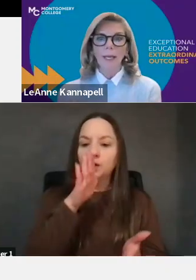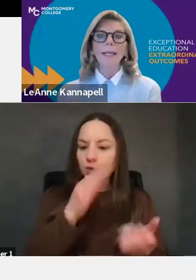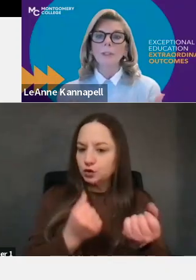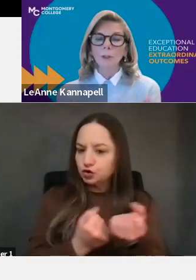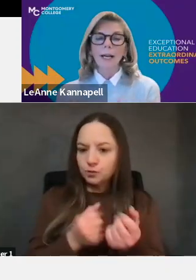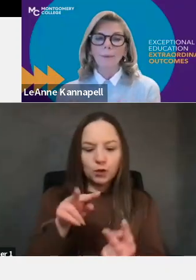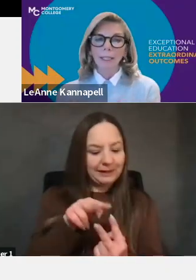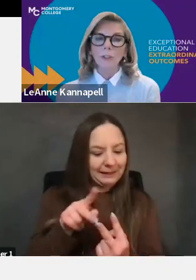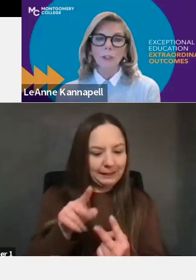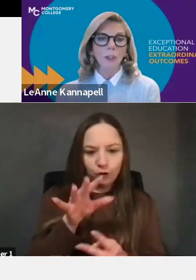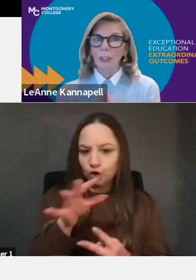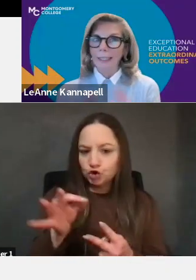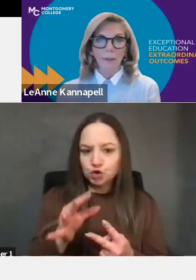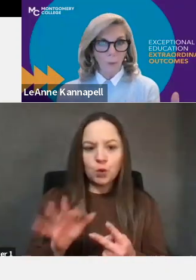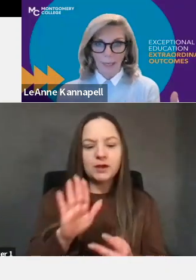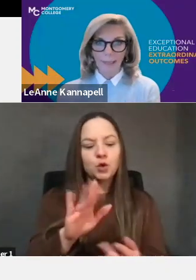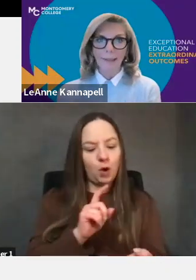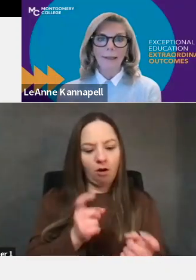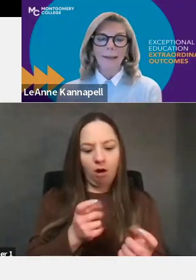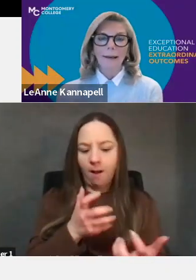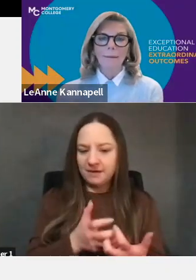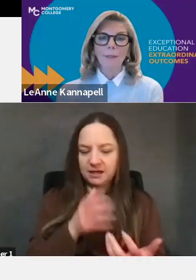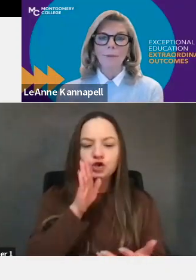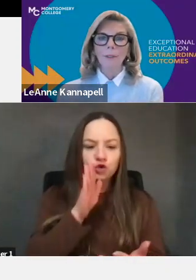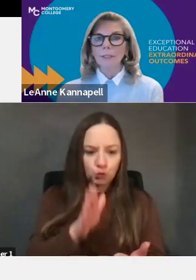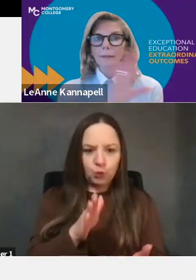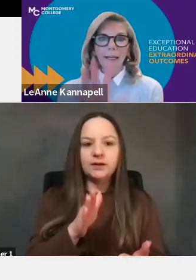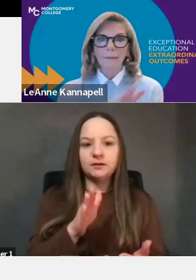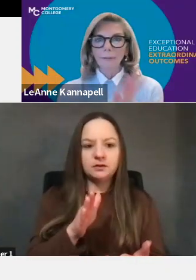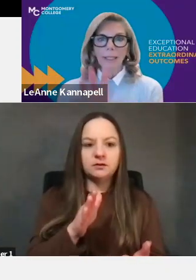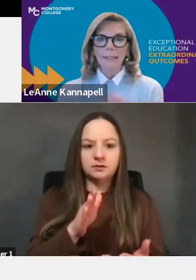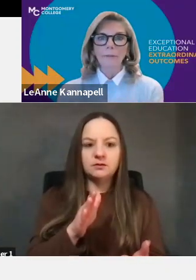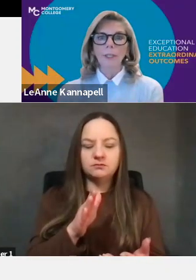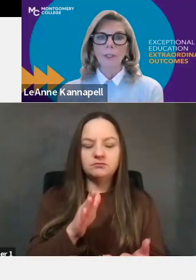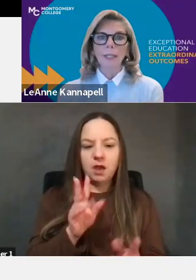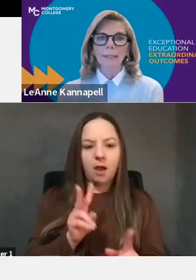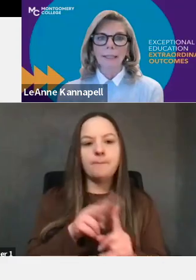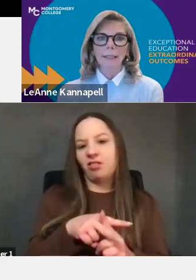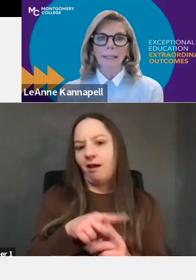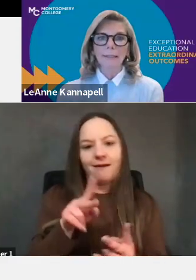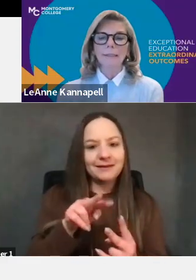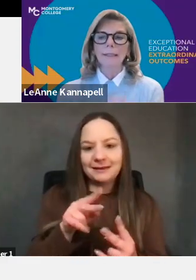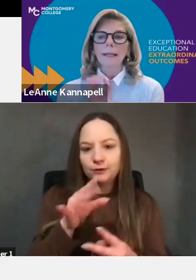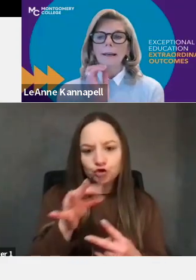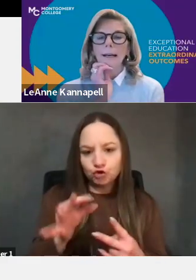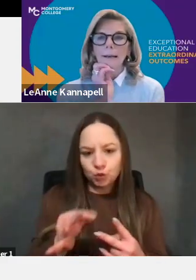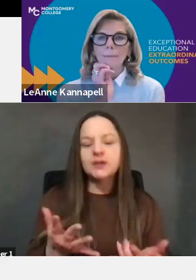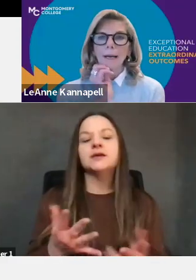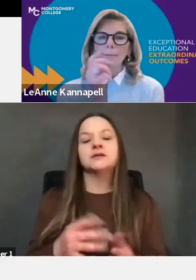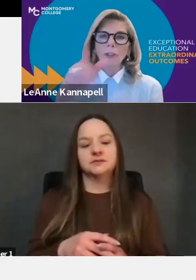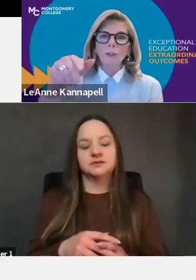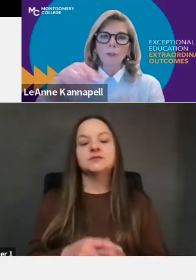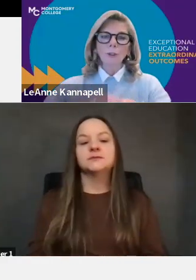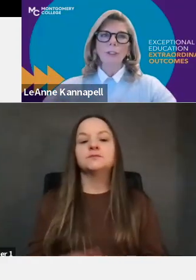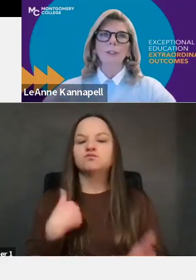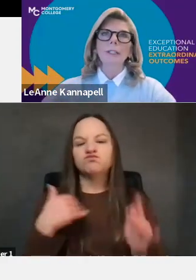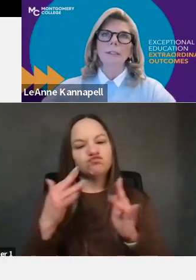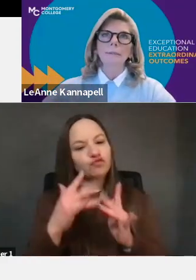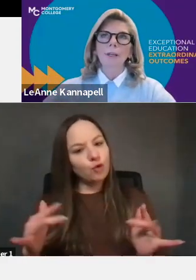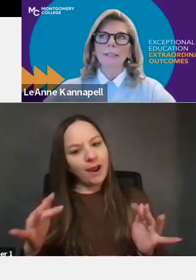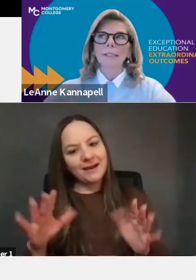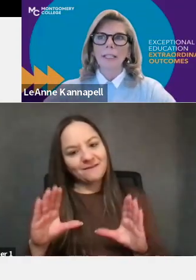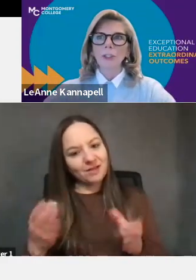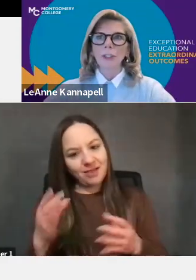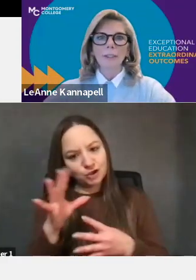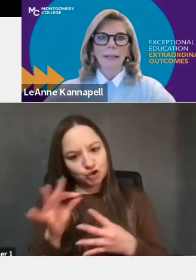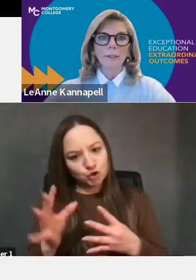you either way, and your accommodations are good either way. But there's a lot of varieties of where you can take classes. I mentioned earlier in